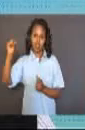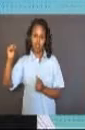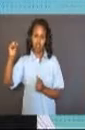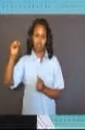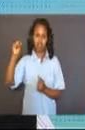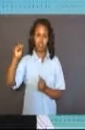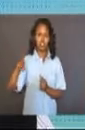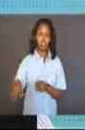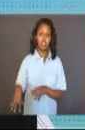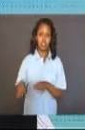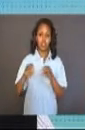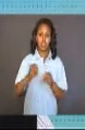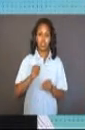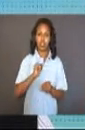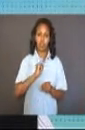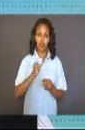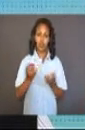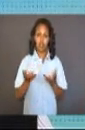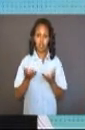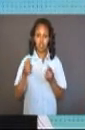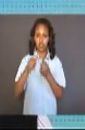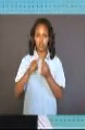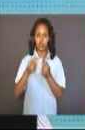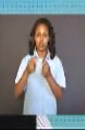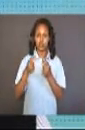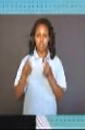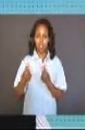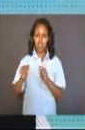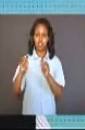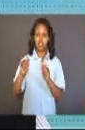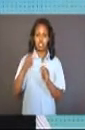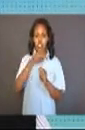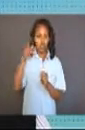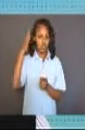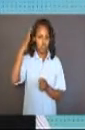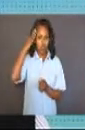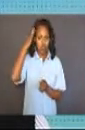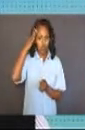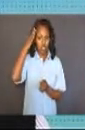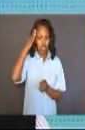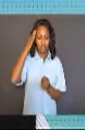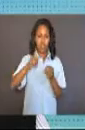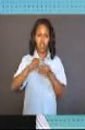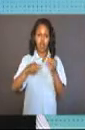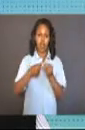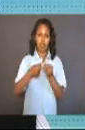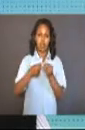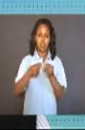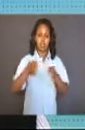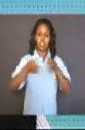Students, I would like you to test your knowledge of